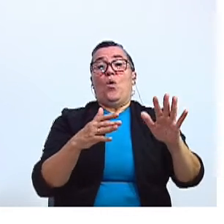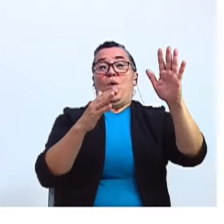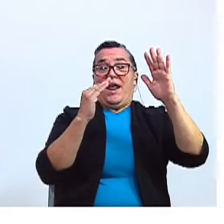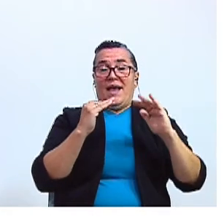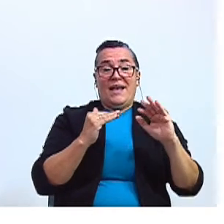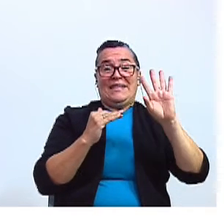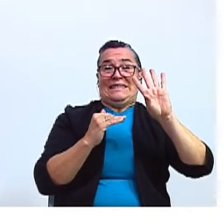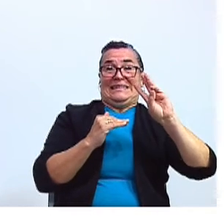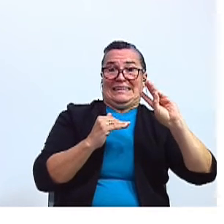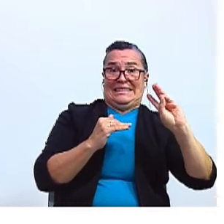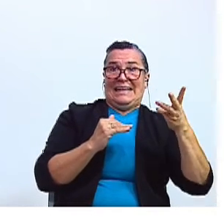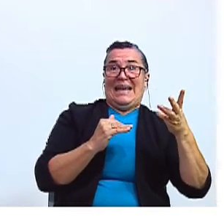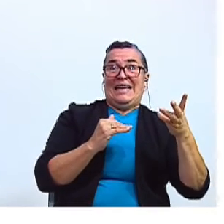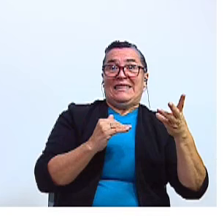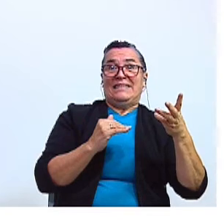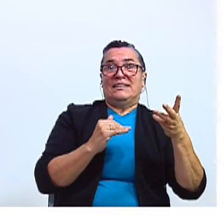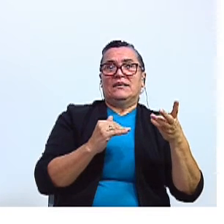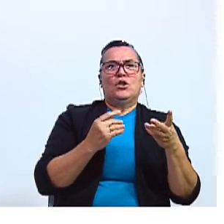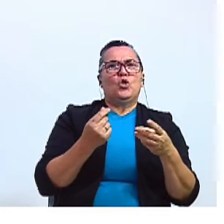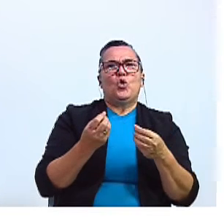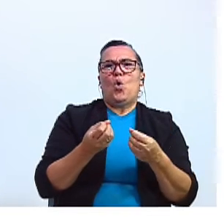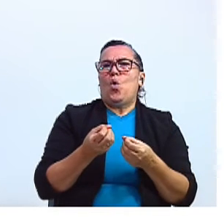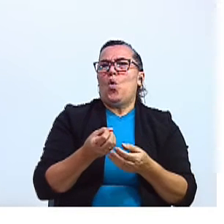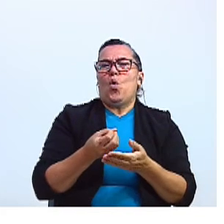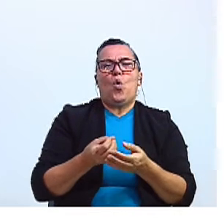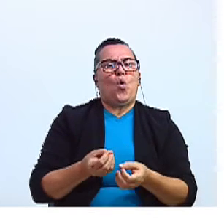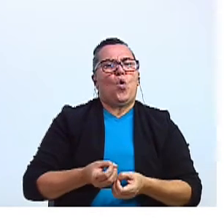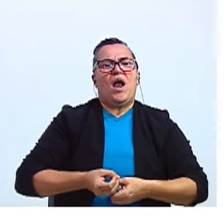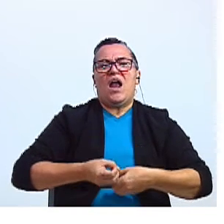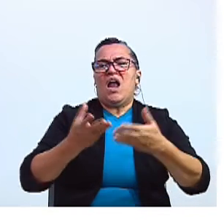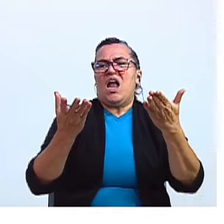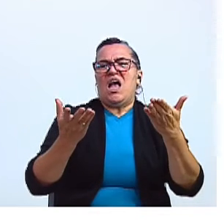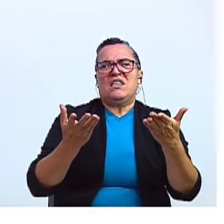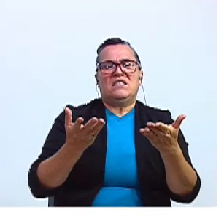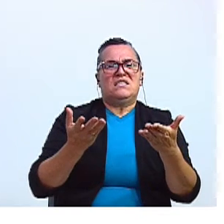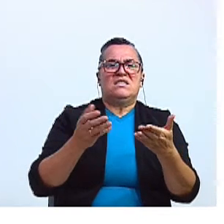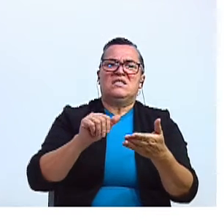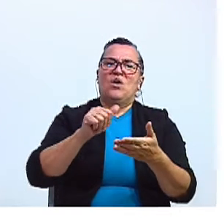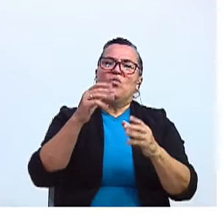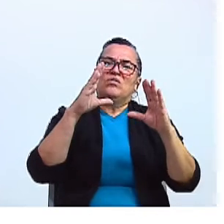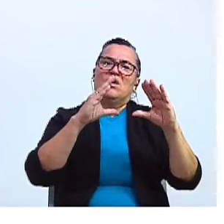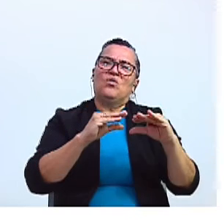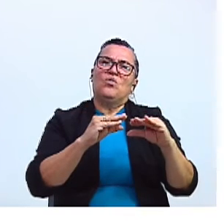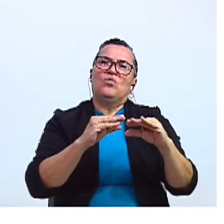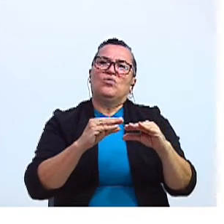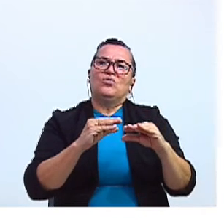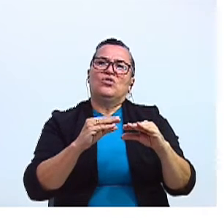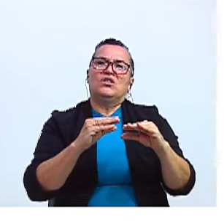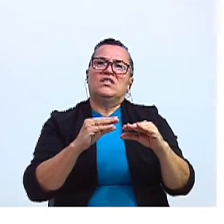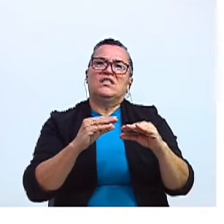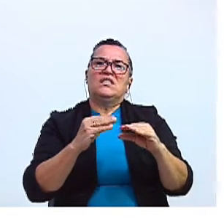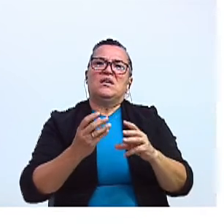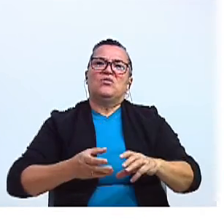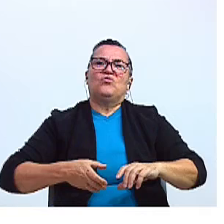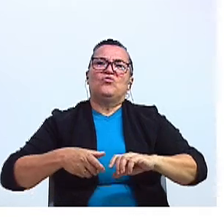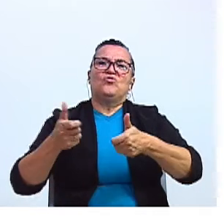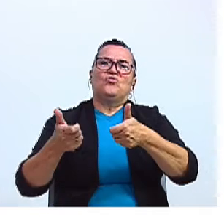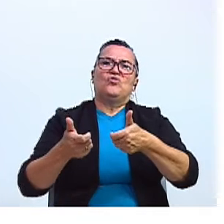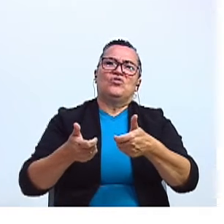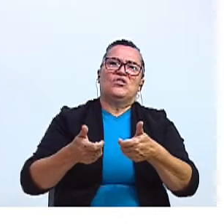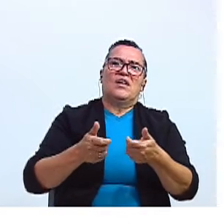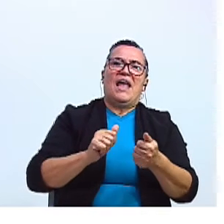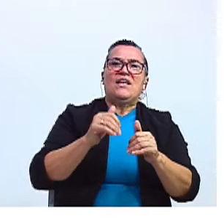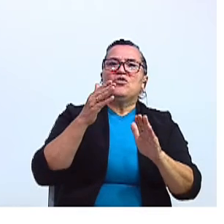continue. Don't spend another night trashing and turning. This is the best and